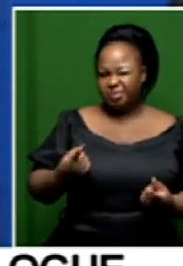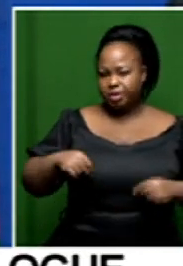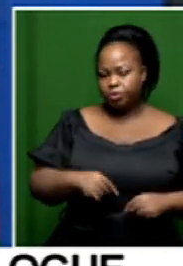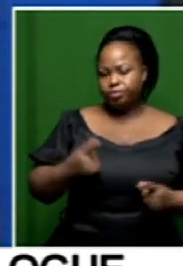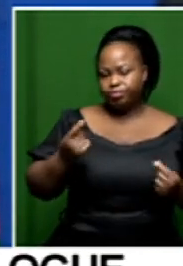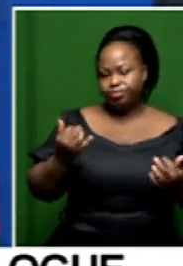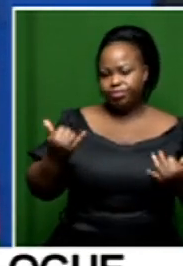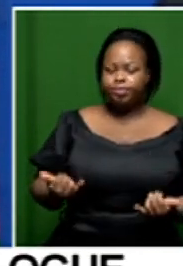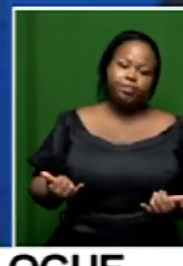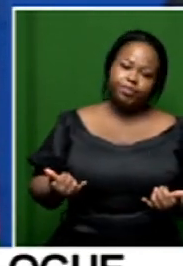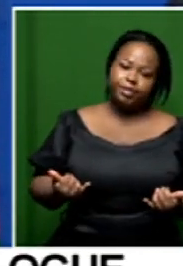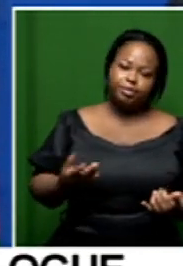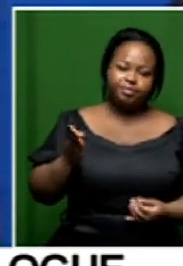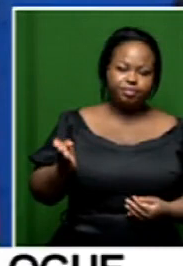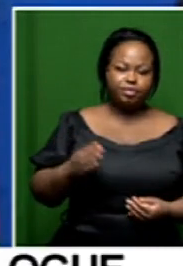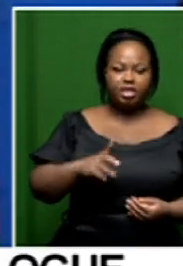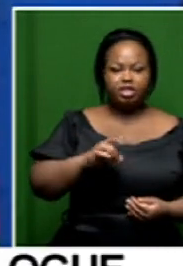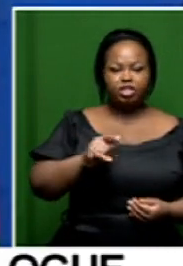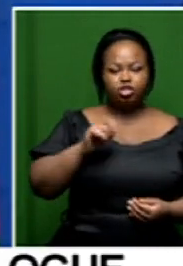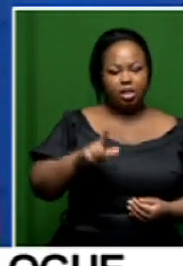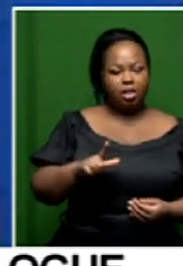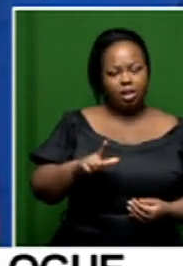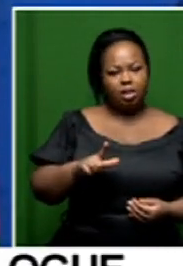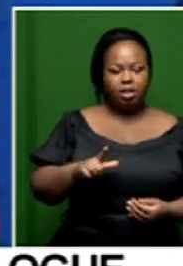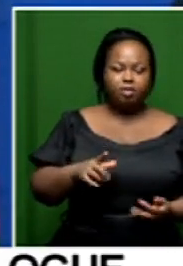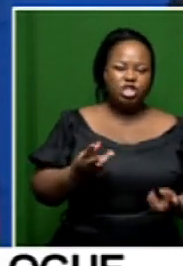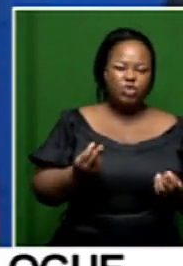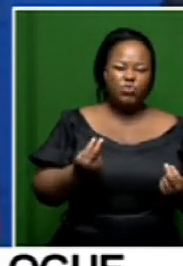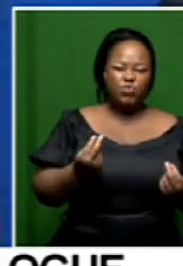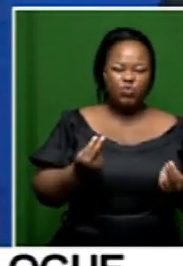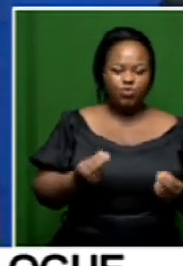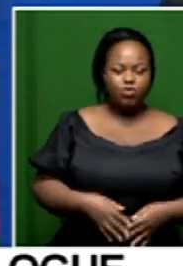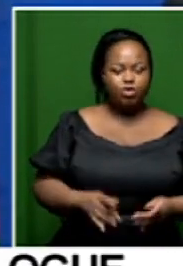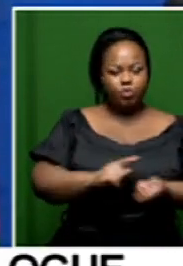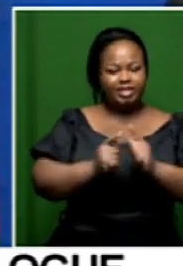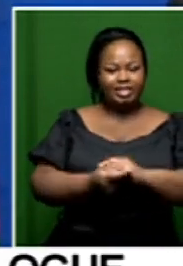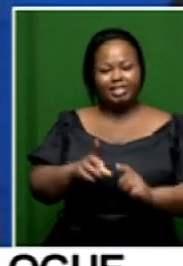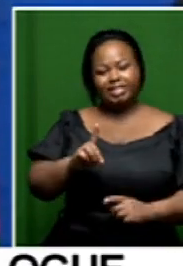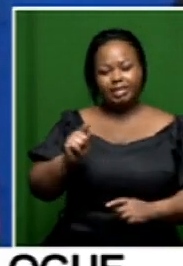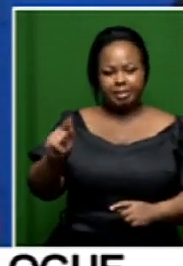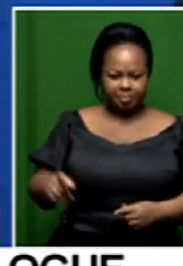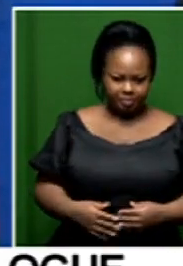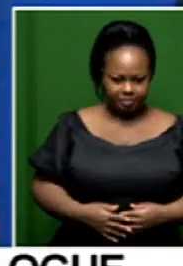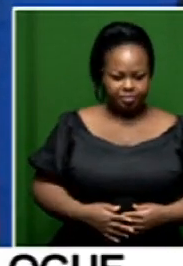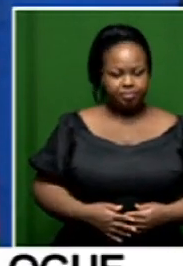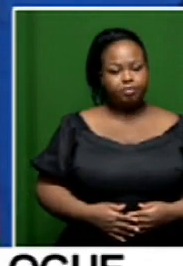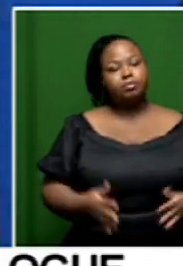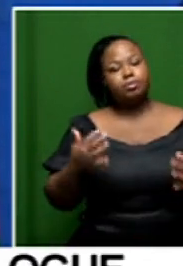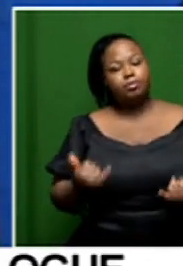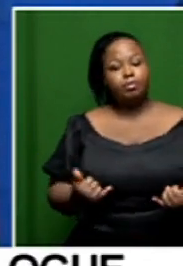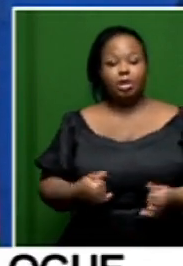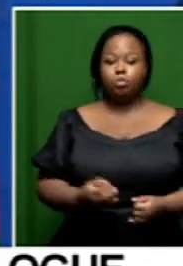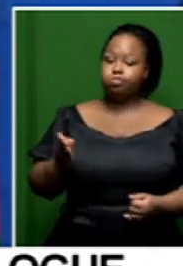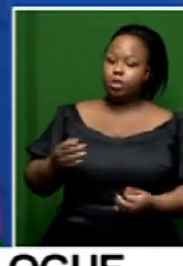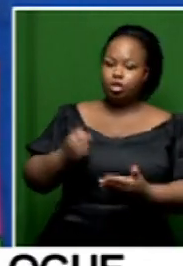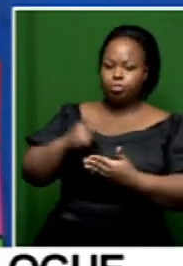go with this digital, with this move to the DTT. But right now, Sakina, I am joined